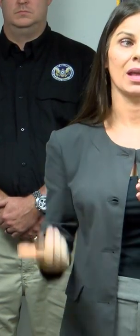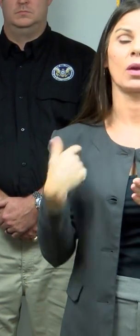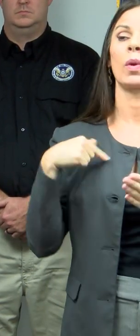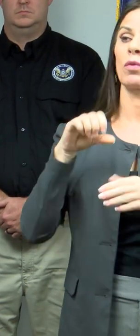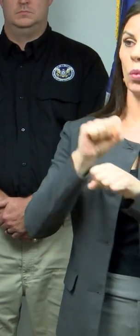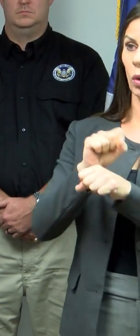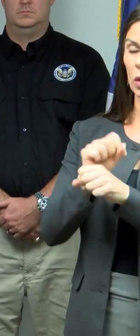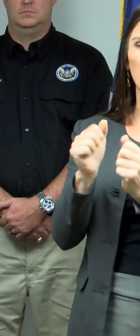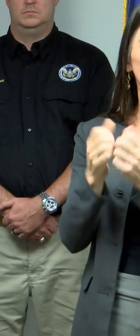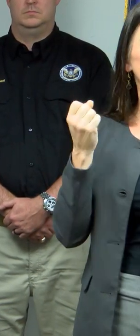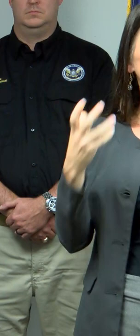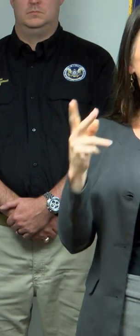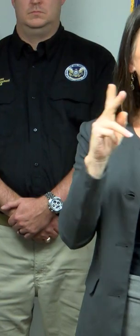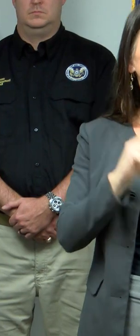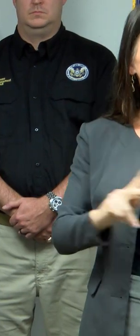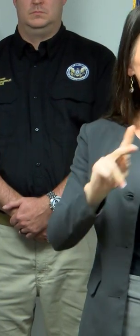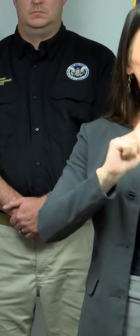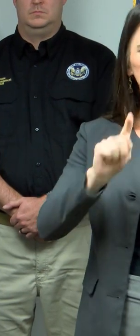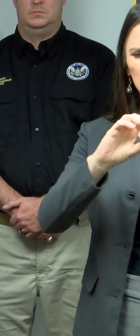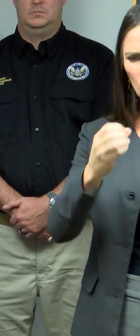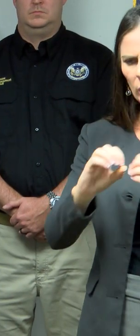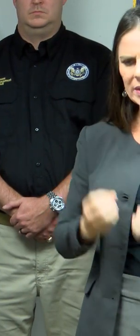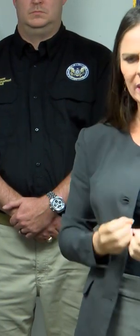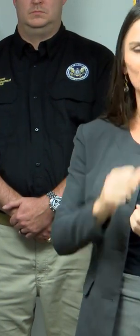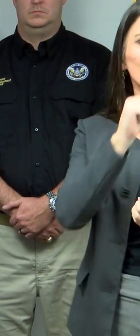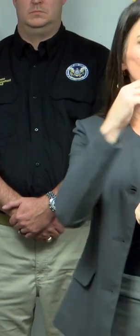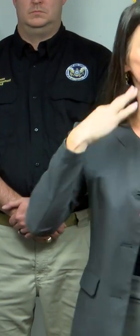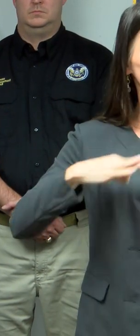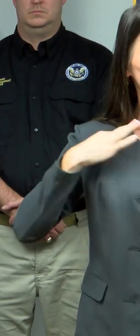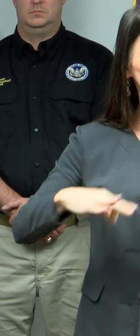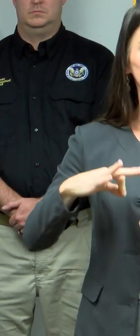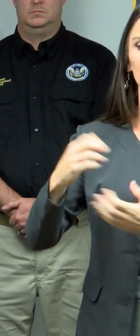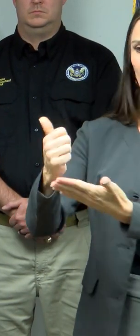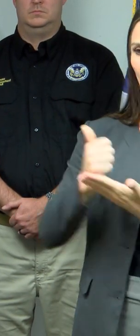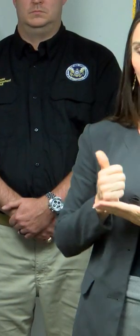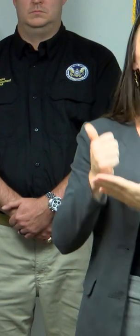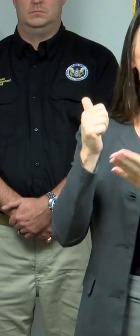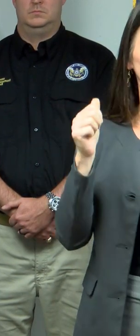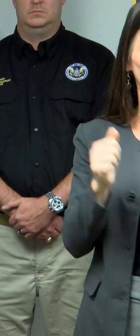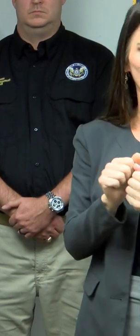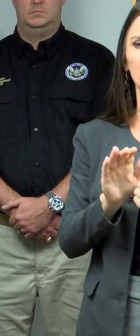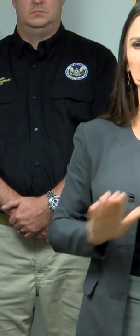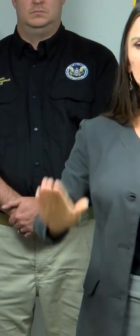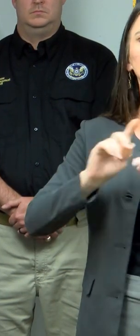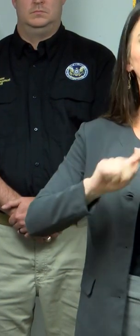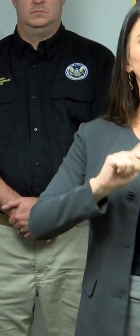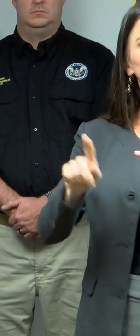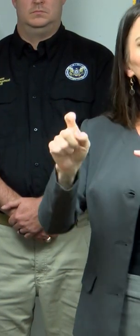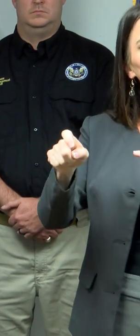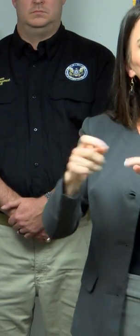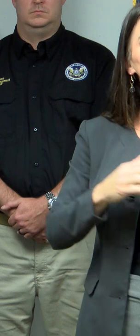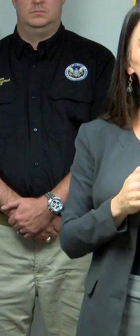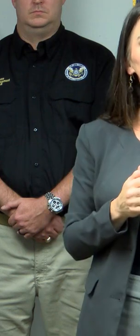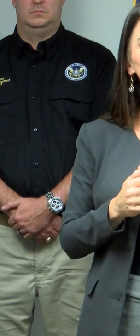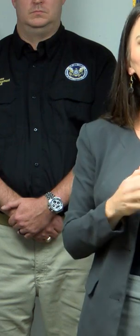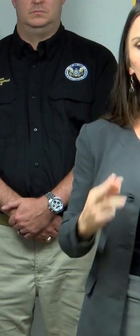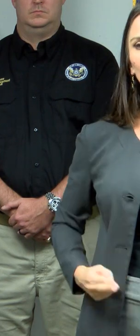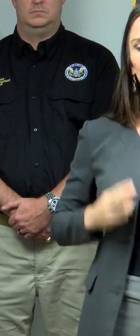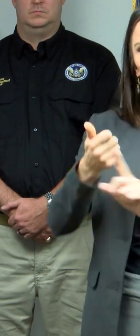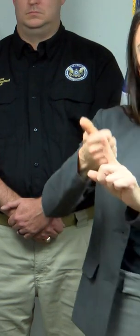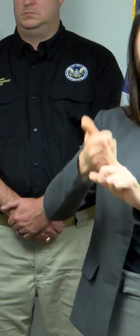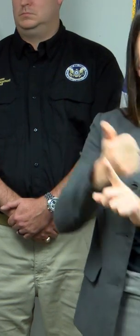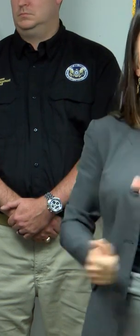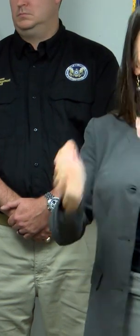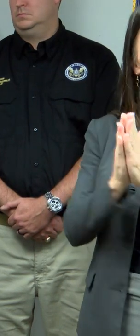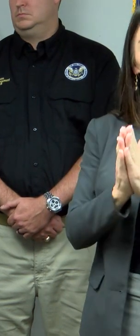which is a lot of nonprofit organizations throughout Fort Bend County, to assist us with the needs that the residents have been requesting.